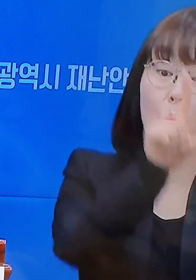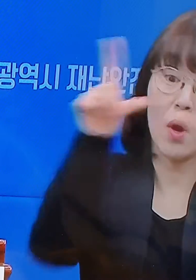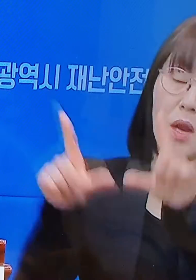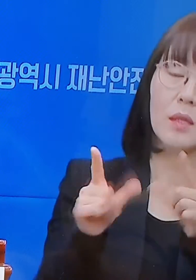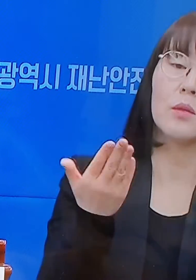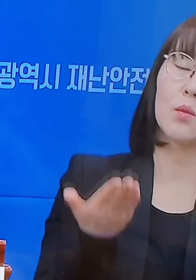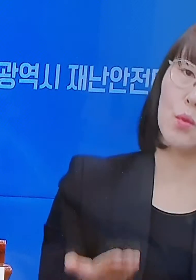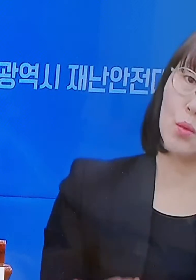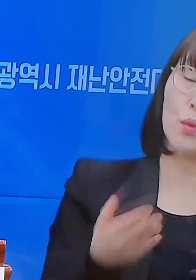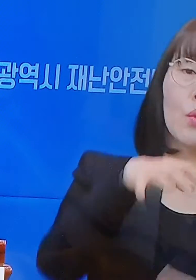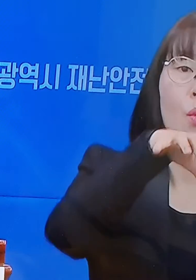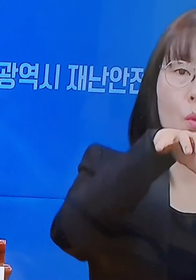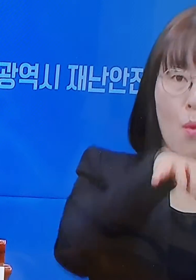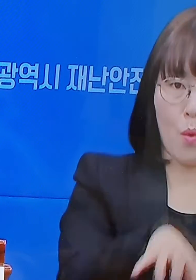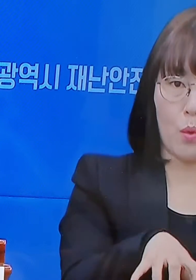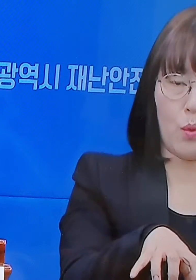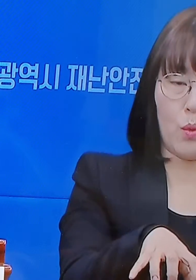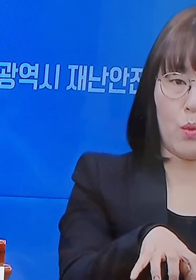you frequently